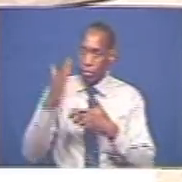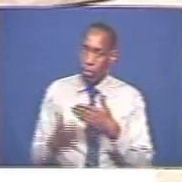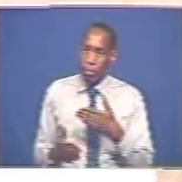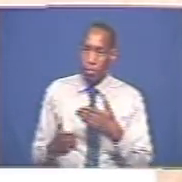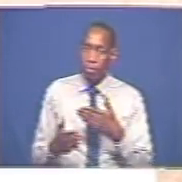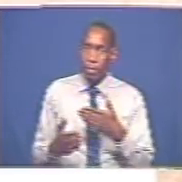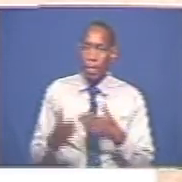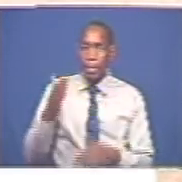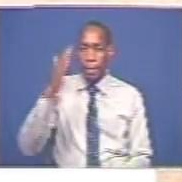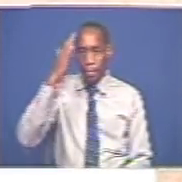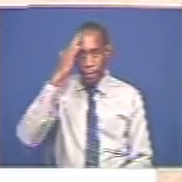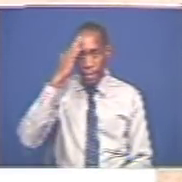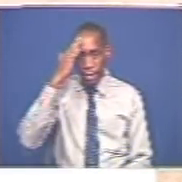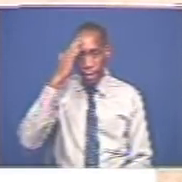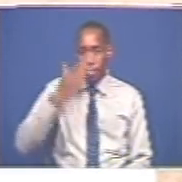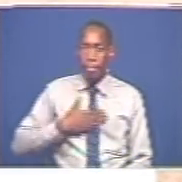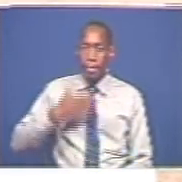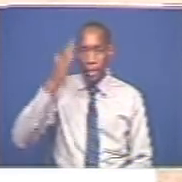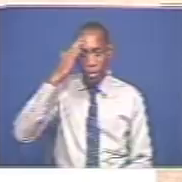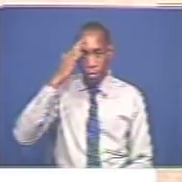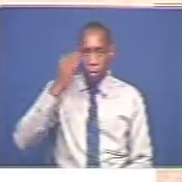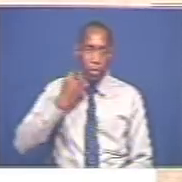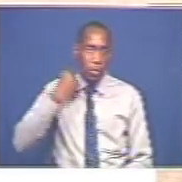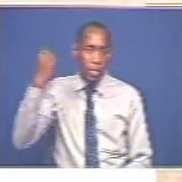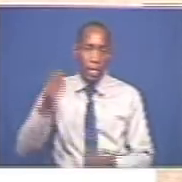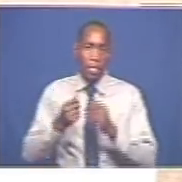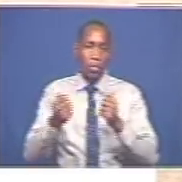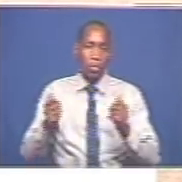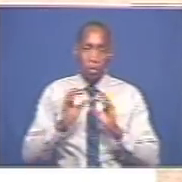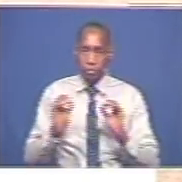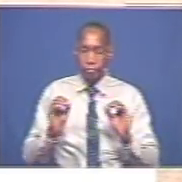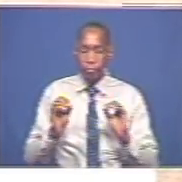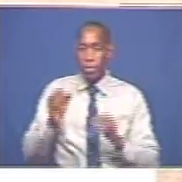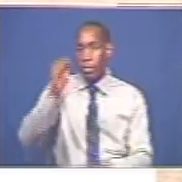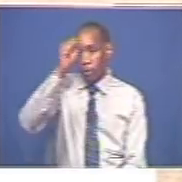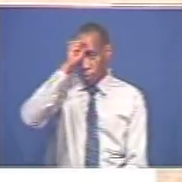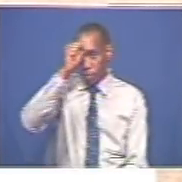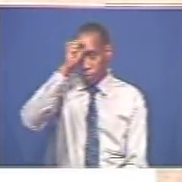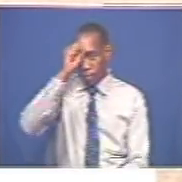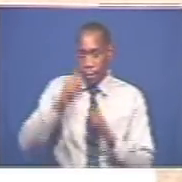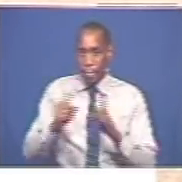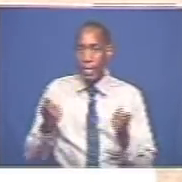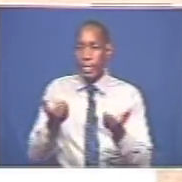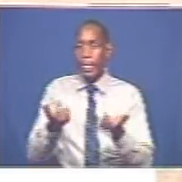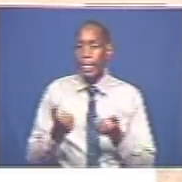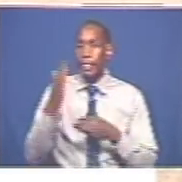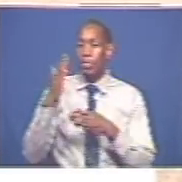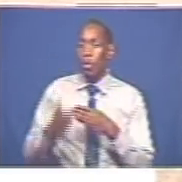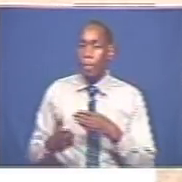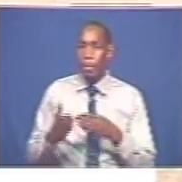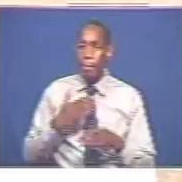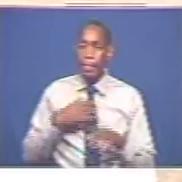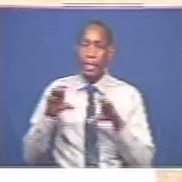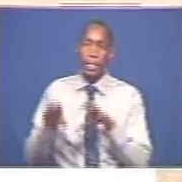know suicide, I understand suicide is not a solution. It's stupid. But I needed a stop. I am